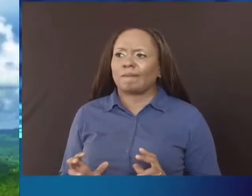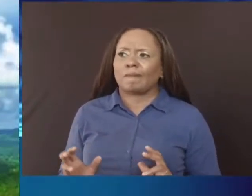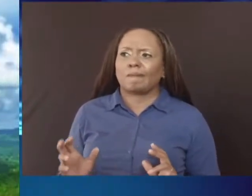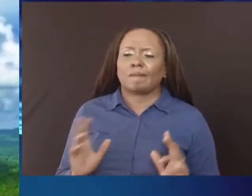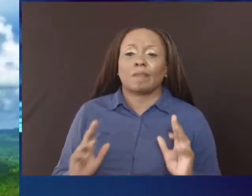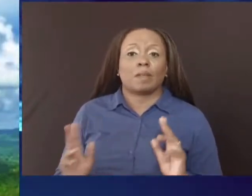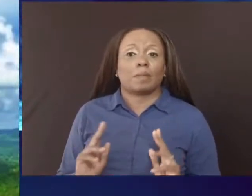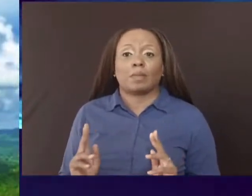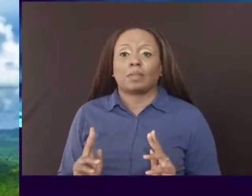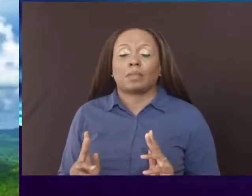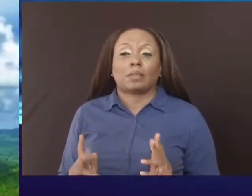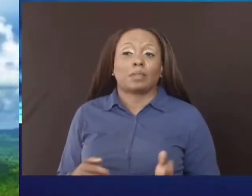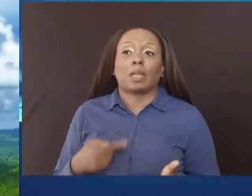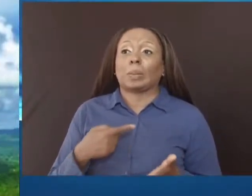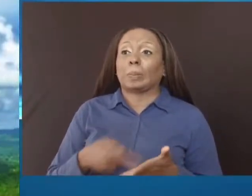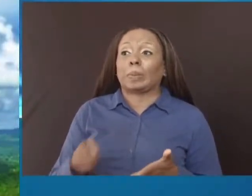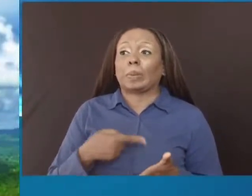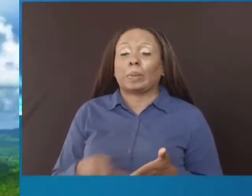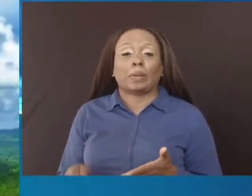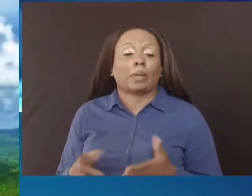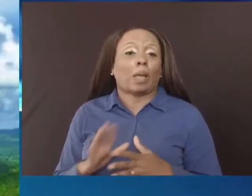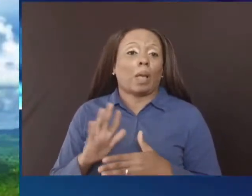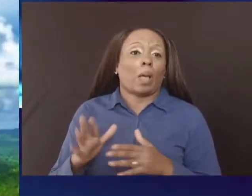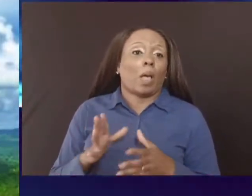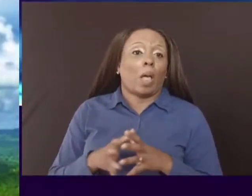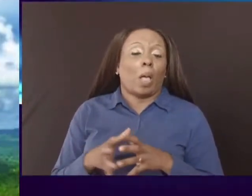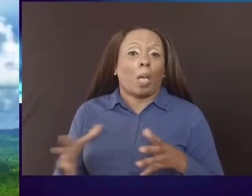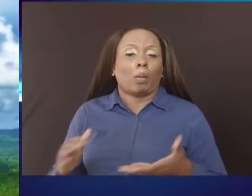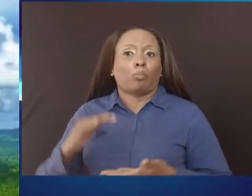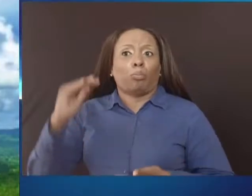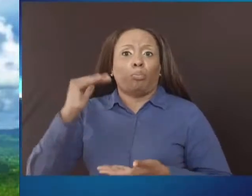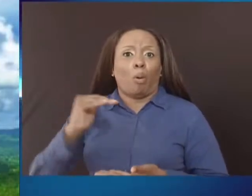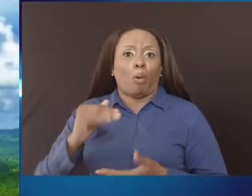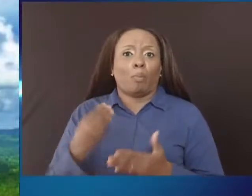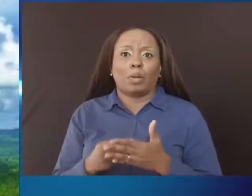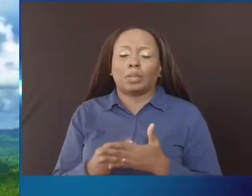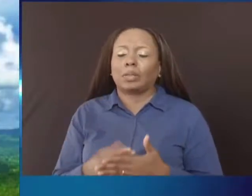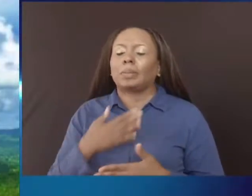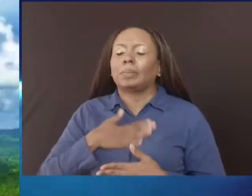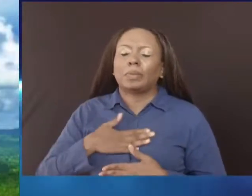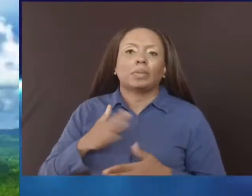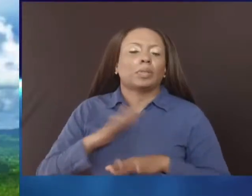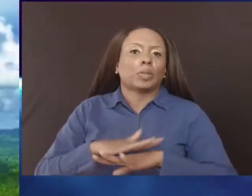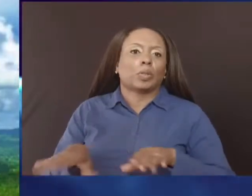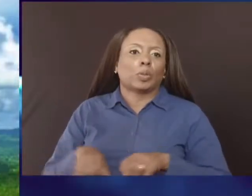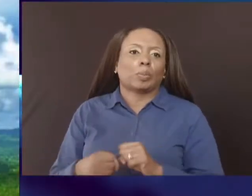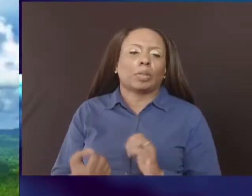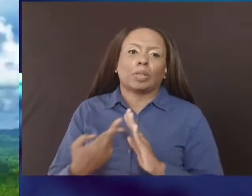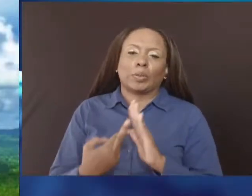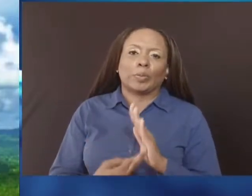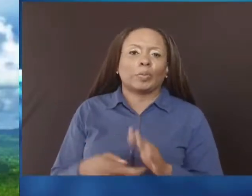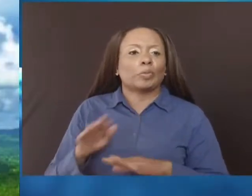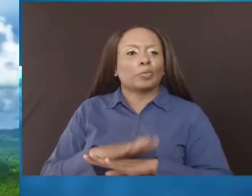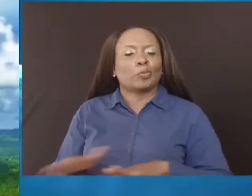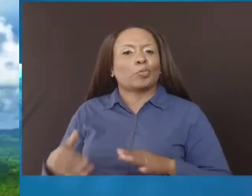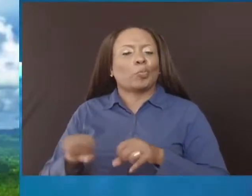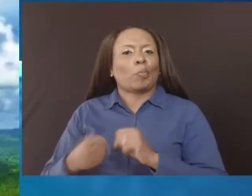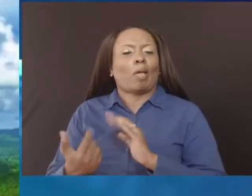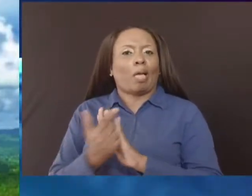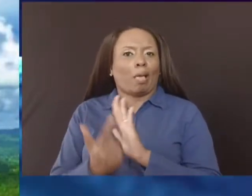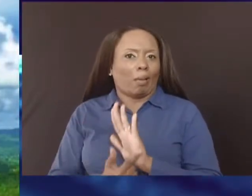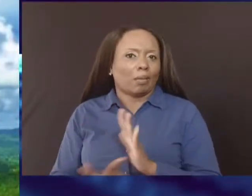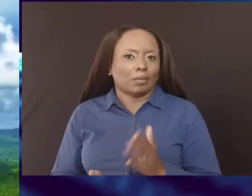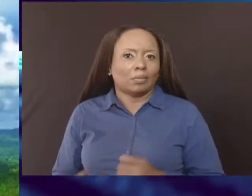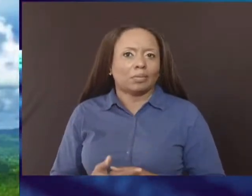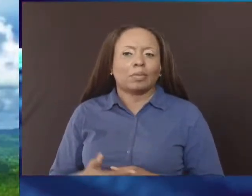we want to encourage you, please do not violate the home isolation measures. And certainly, we know